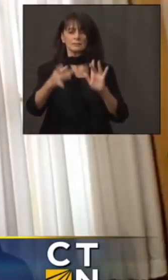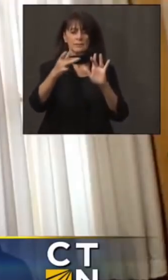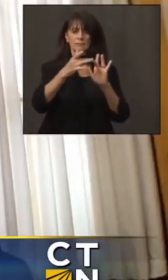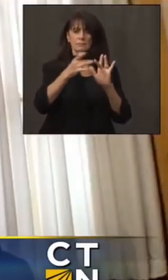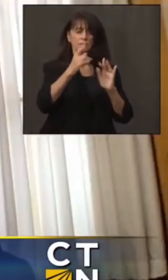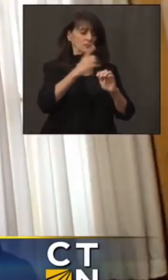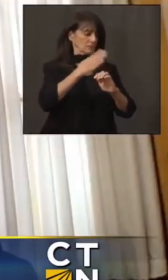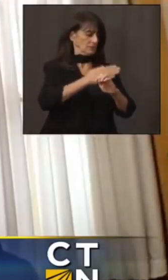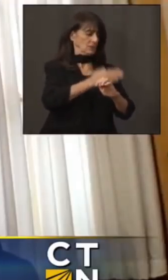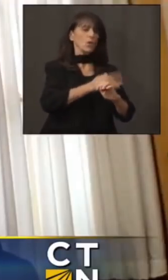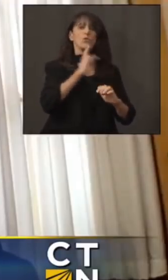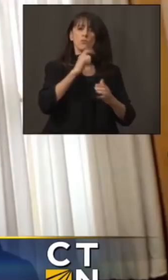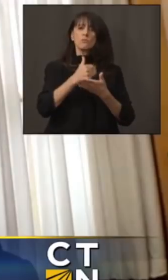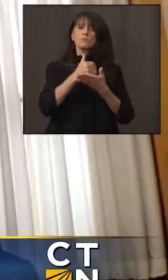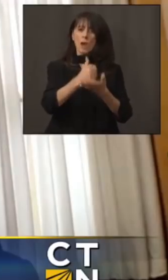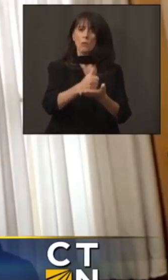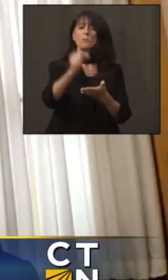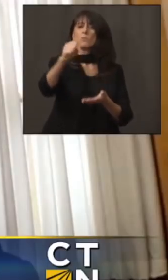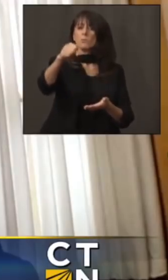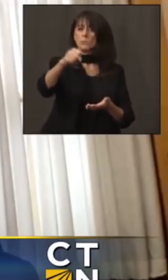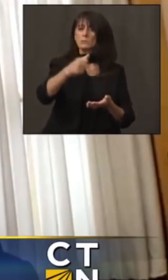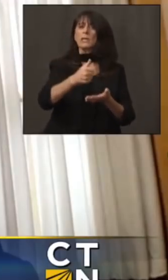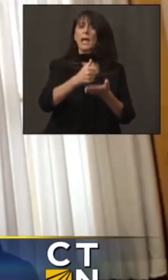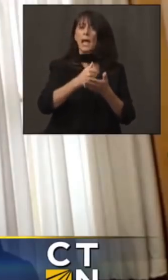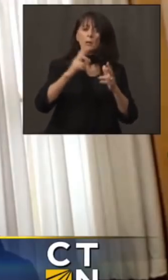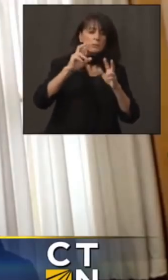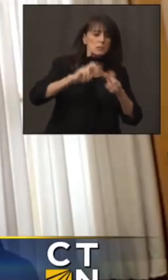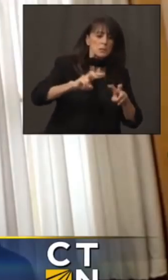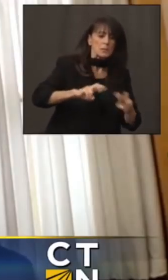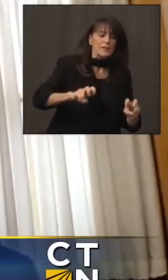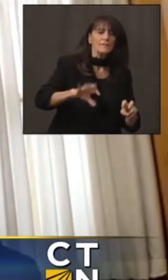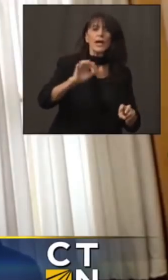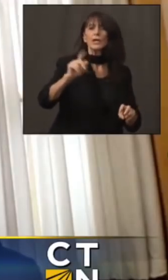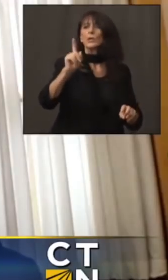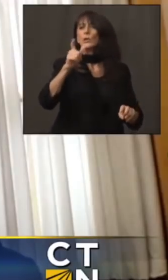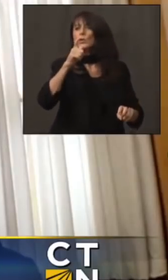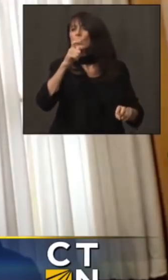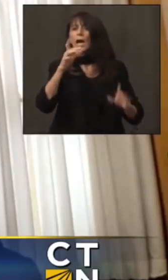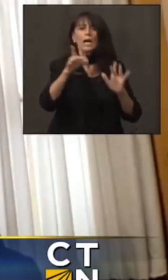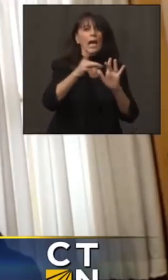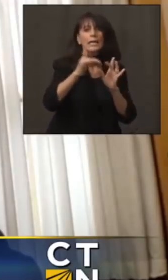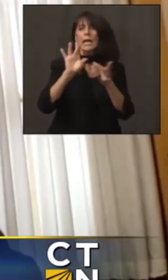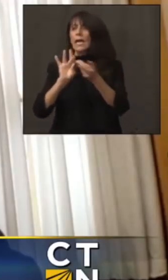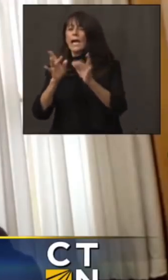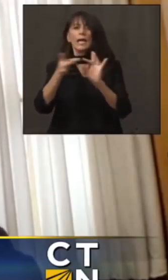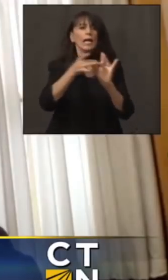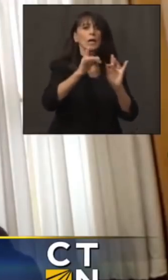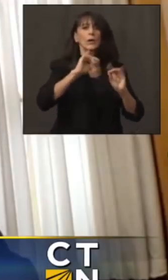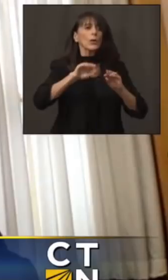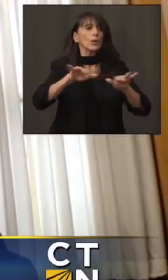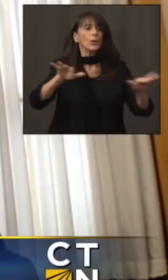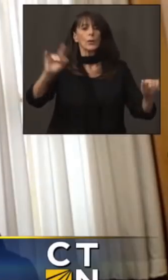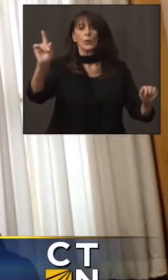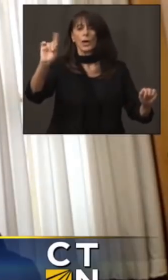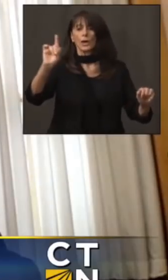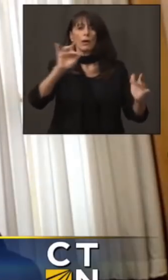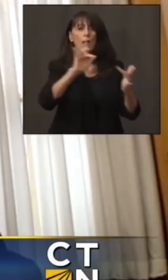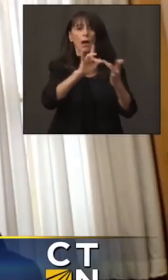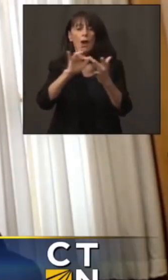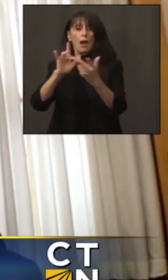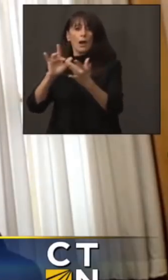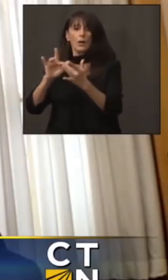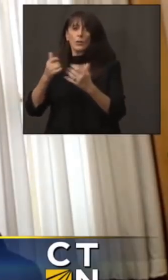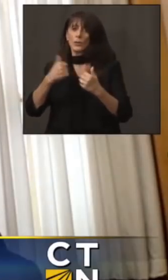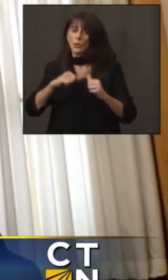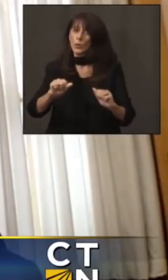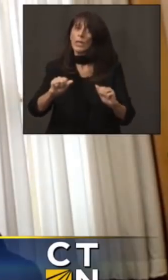important tool in the toolkit for our public health departments, both at the local level and at the state level, and they work, and we work very hard at that